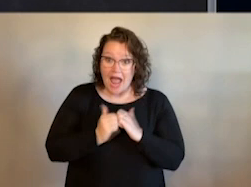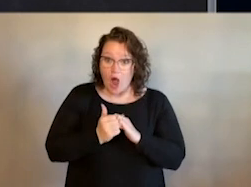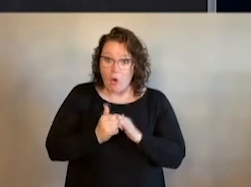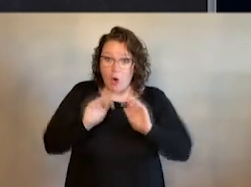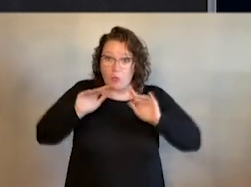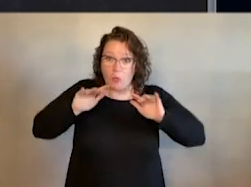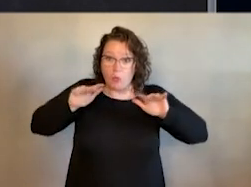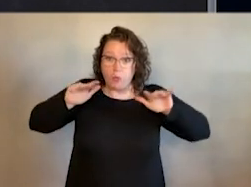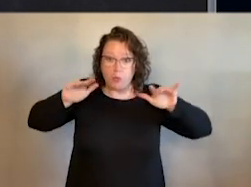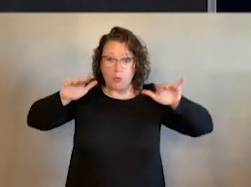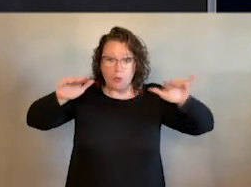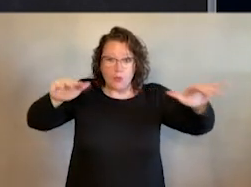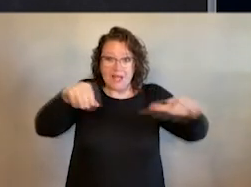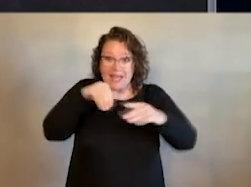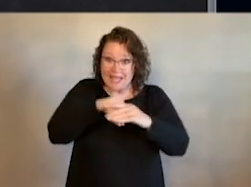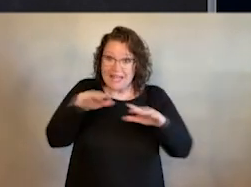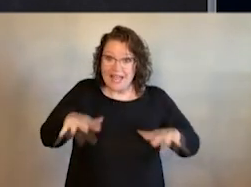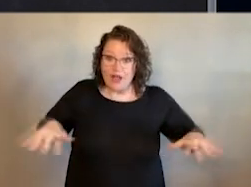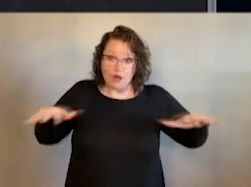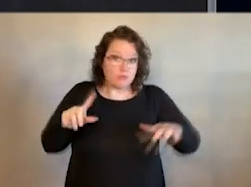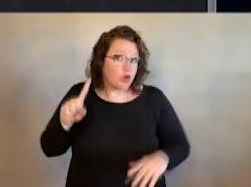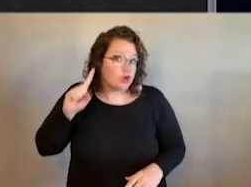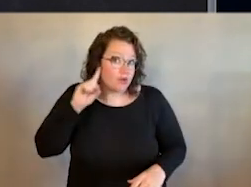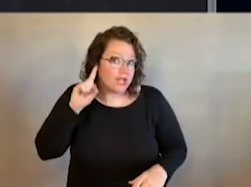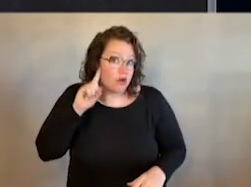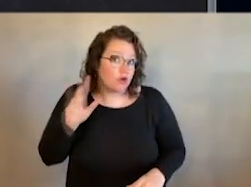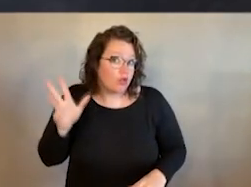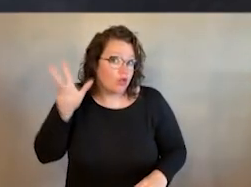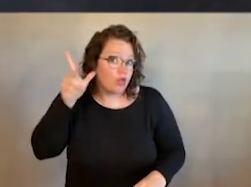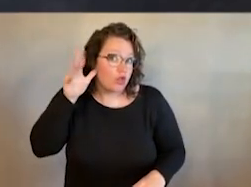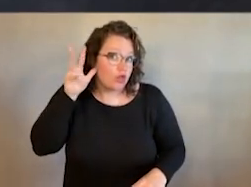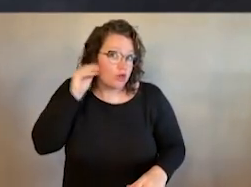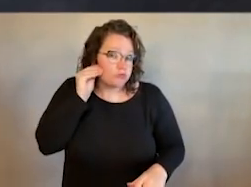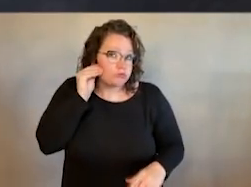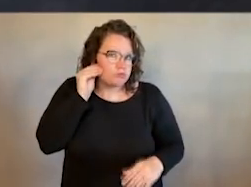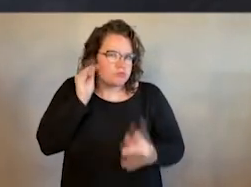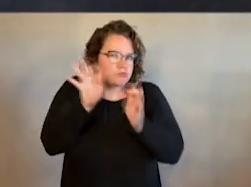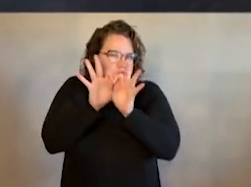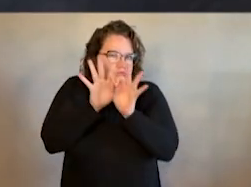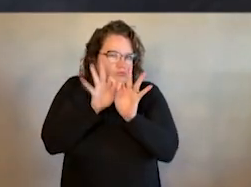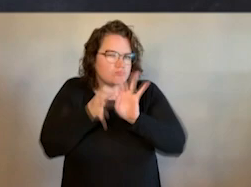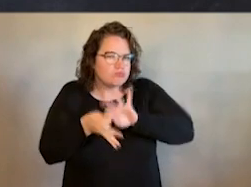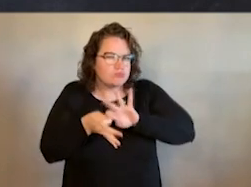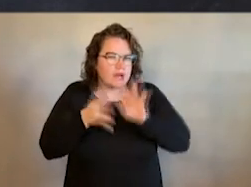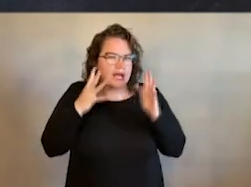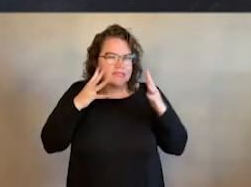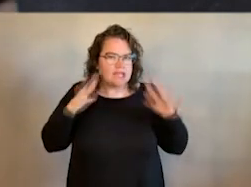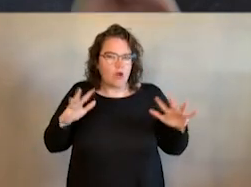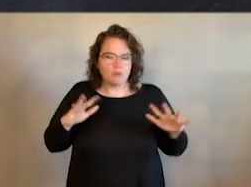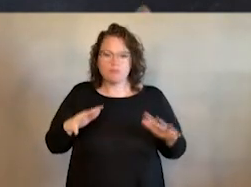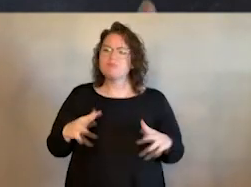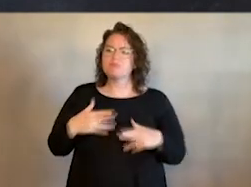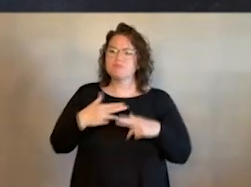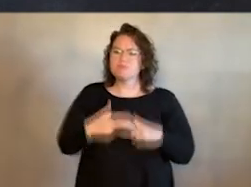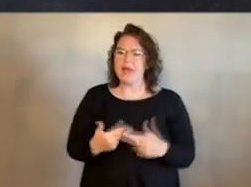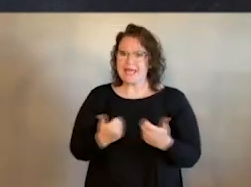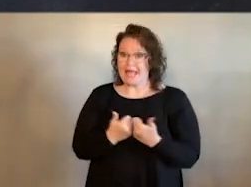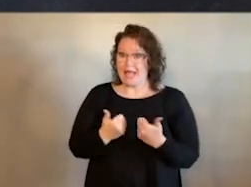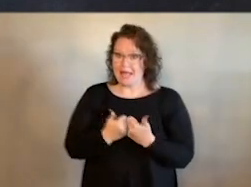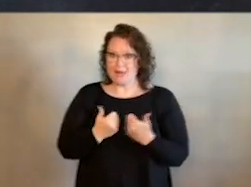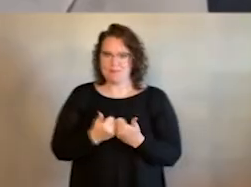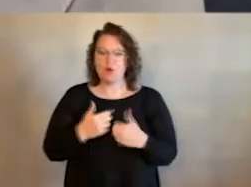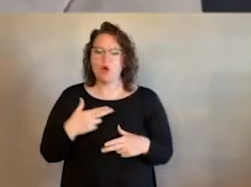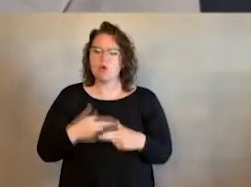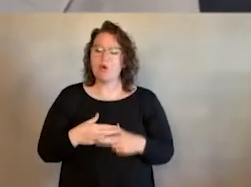air. Your ear takes those vibrations and interprets the sounds. Let's play a little game I call Name That Sound. My